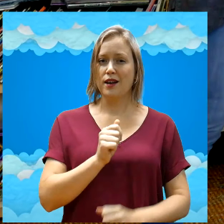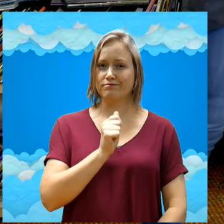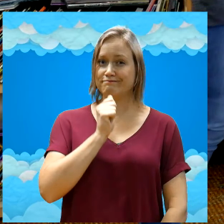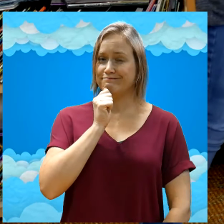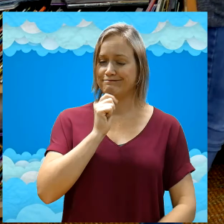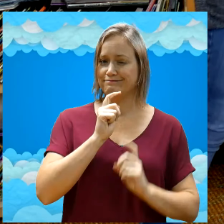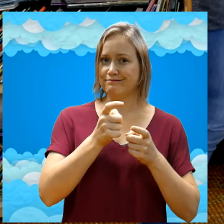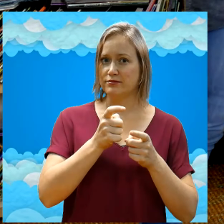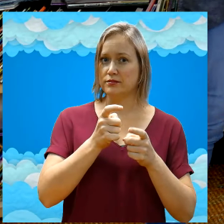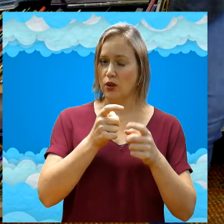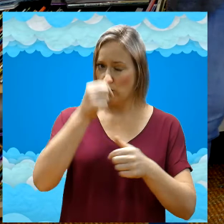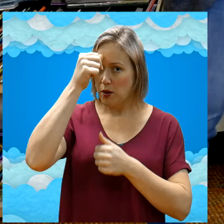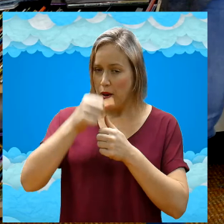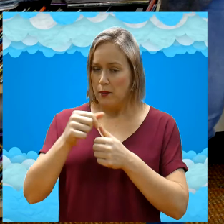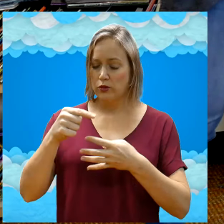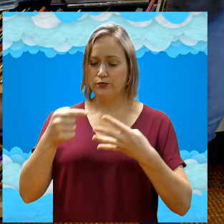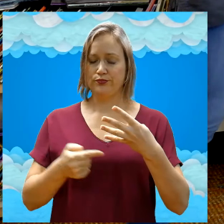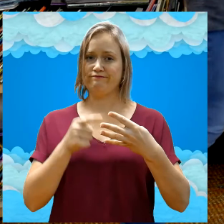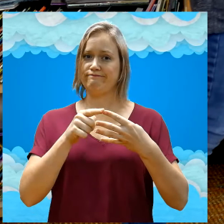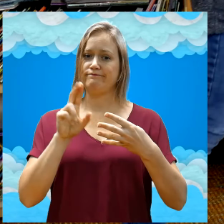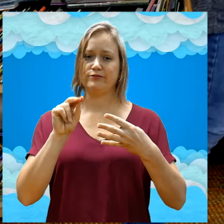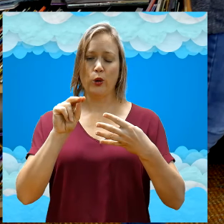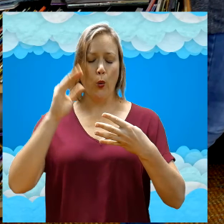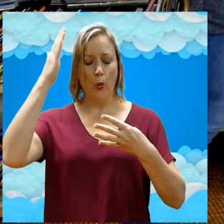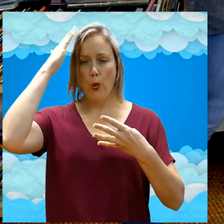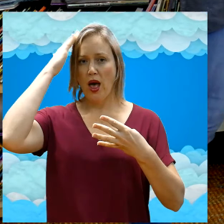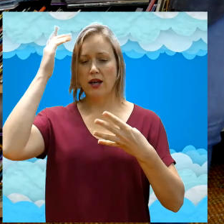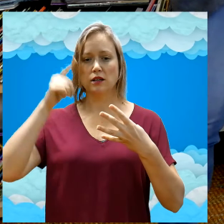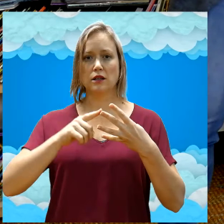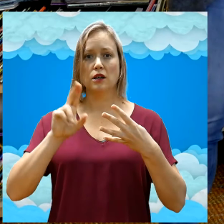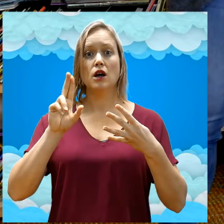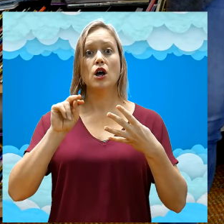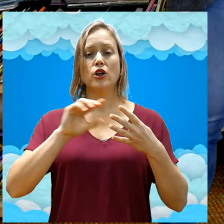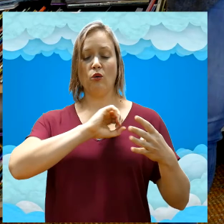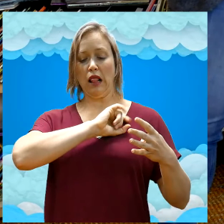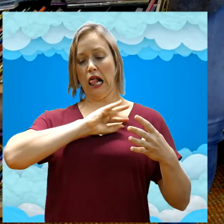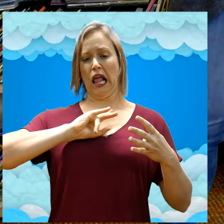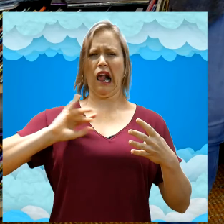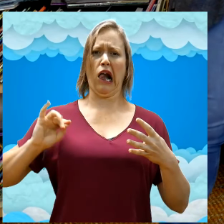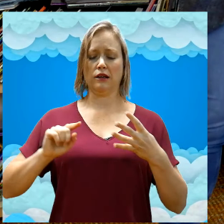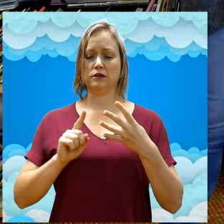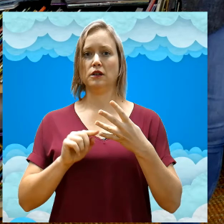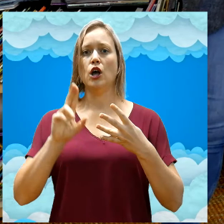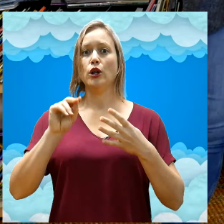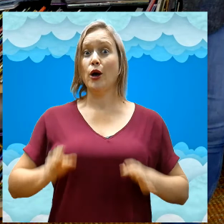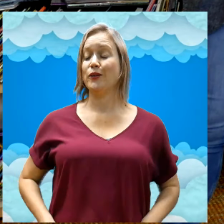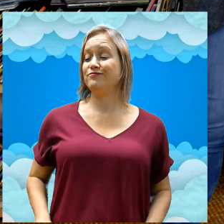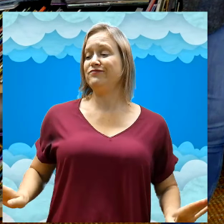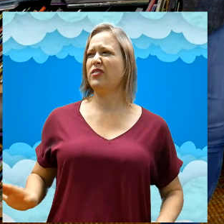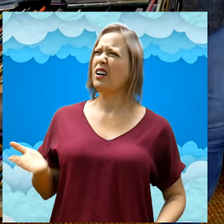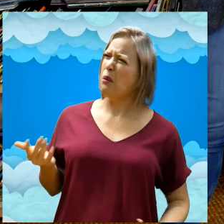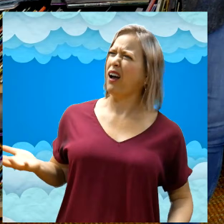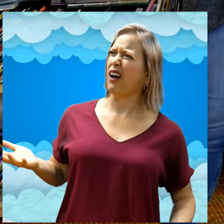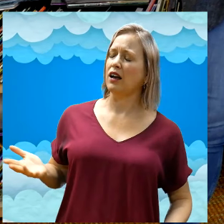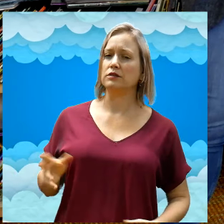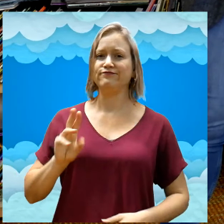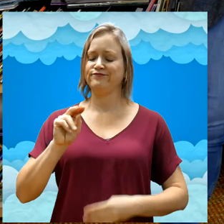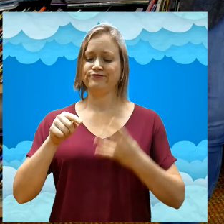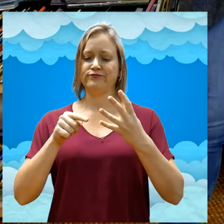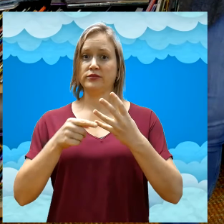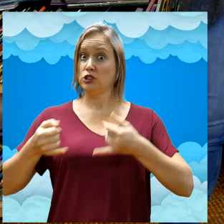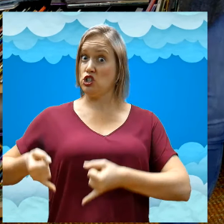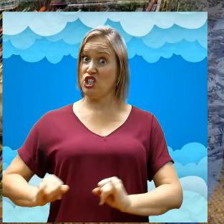Hawks. These are a few things that are not in uniform. No hat. No big logos. No tutu. Come on.